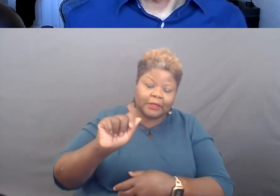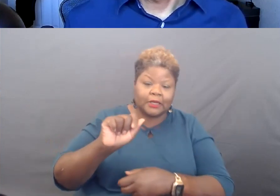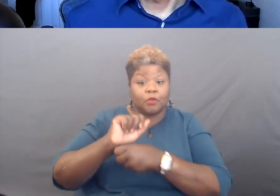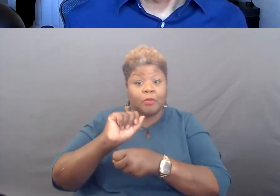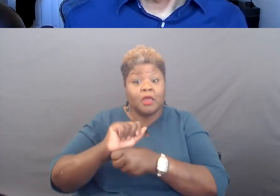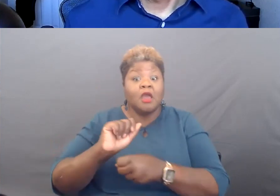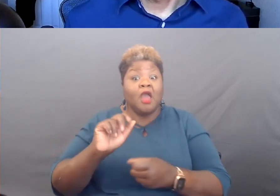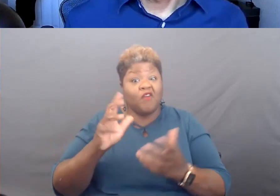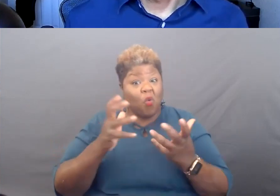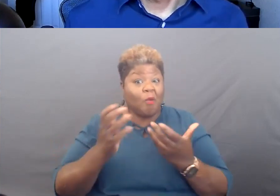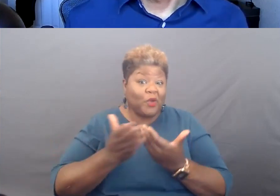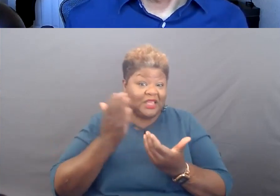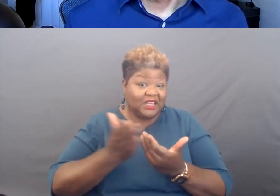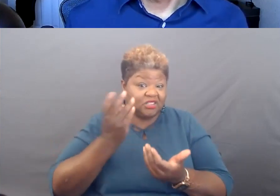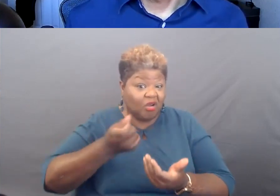digest data,